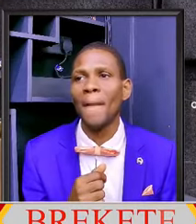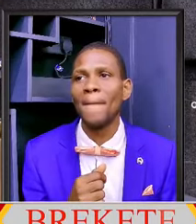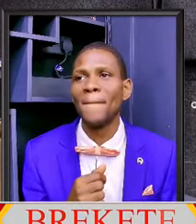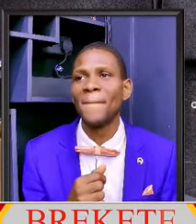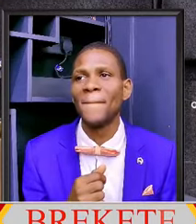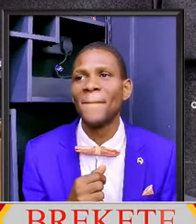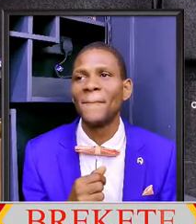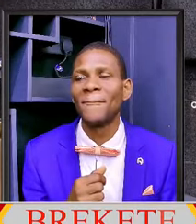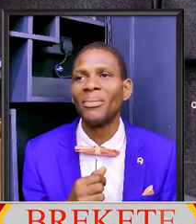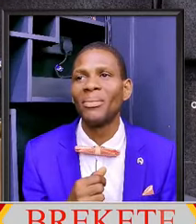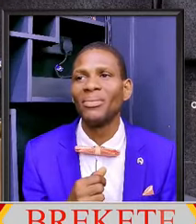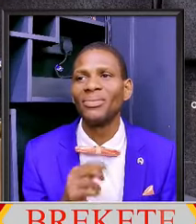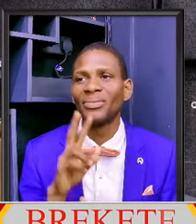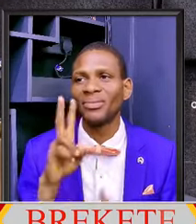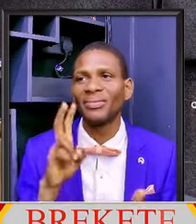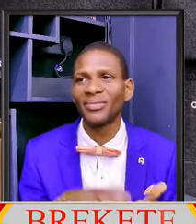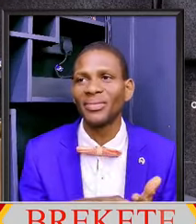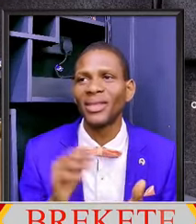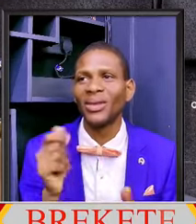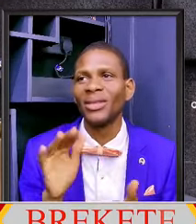Uh-huh. Oh, yeah? Oh, 2,000, no.